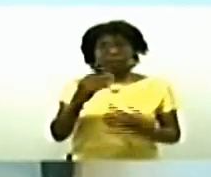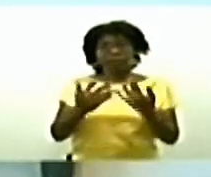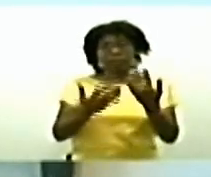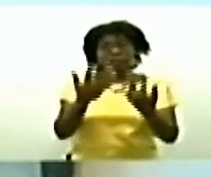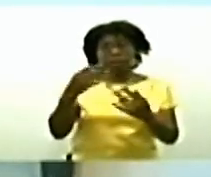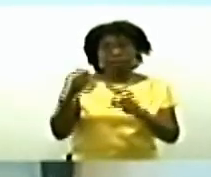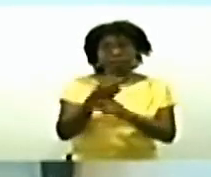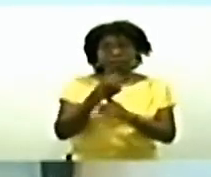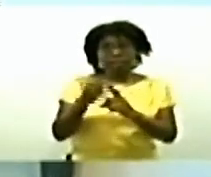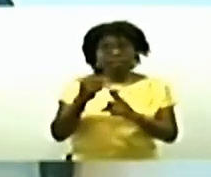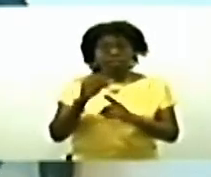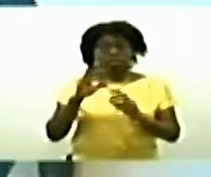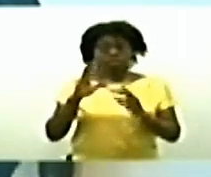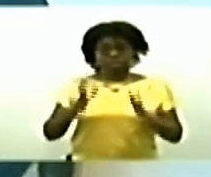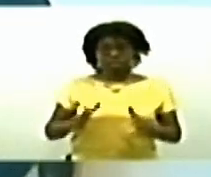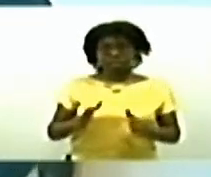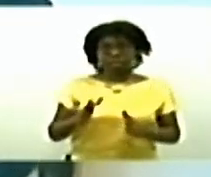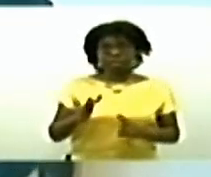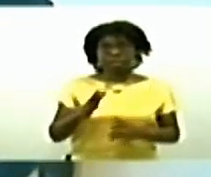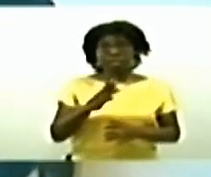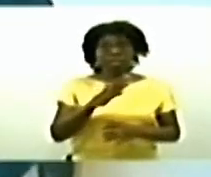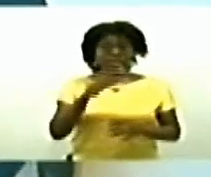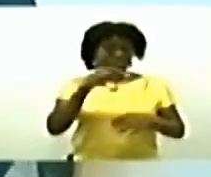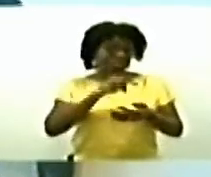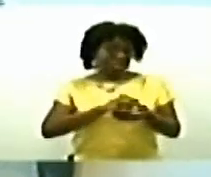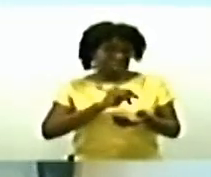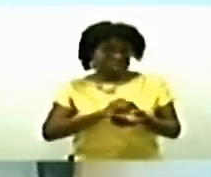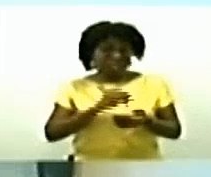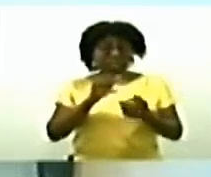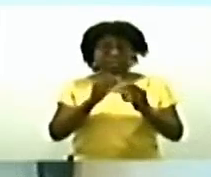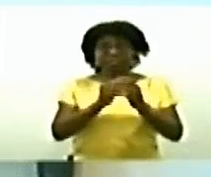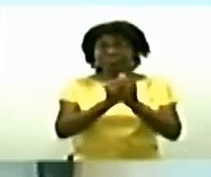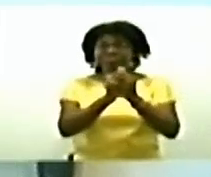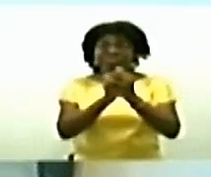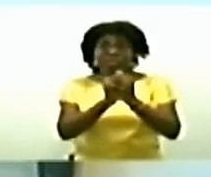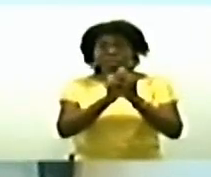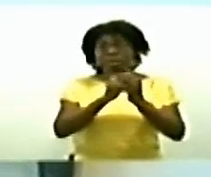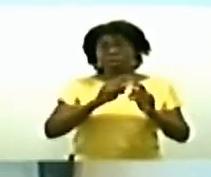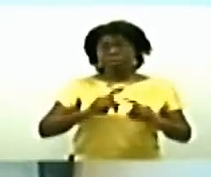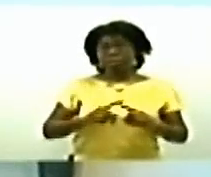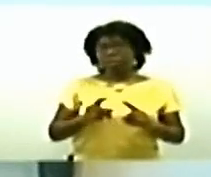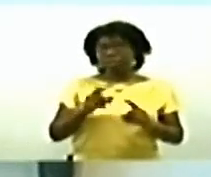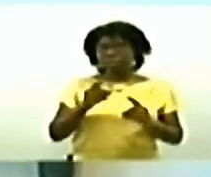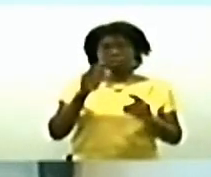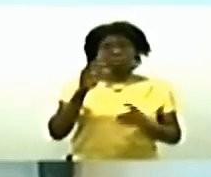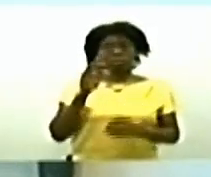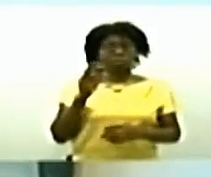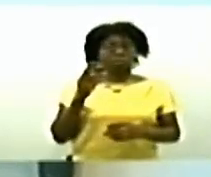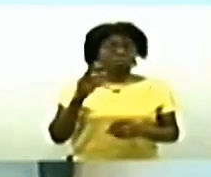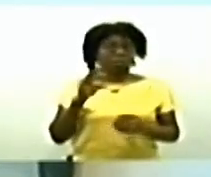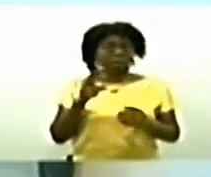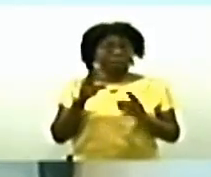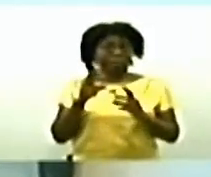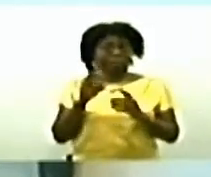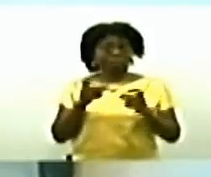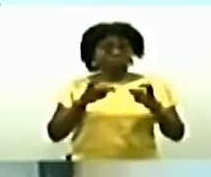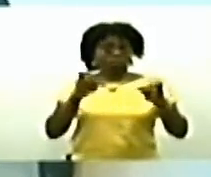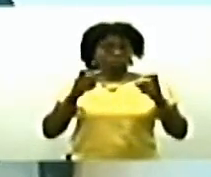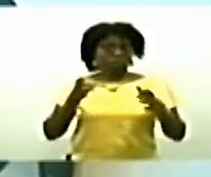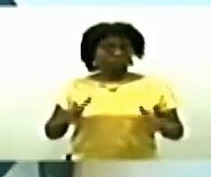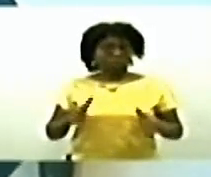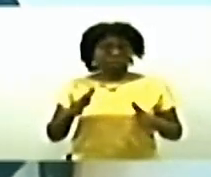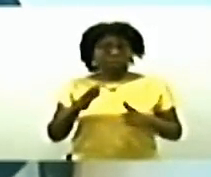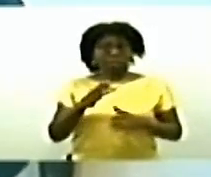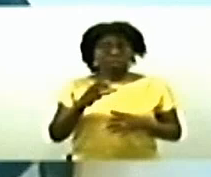are adored, but wardens are usually seen as villains. Because what you do,